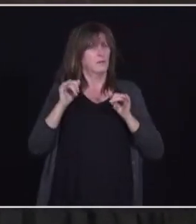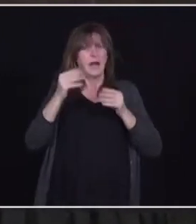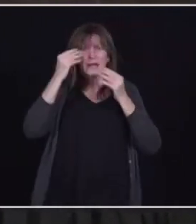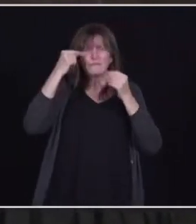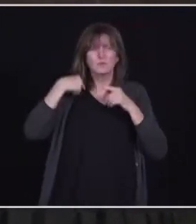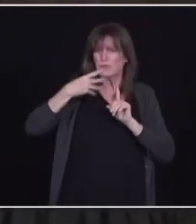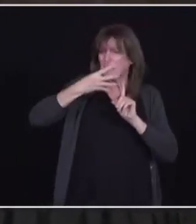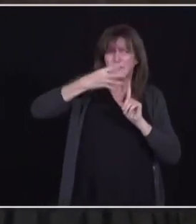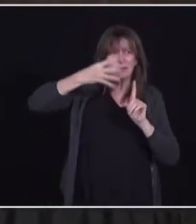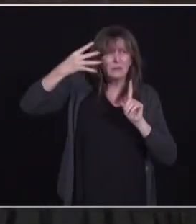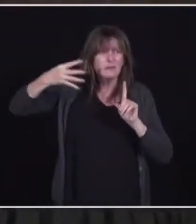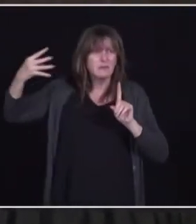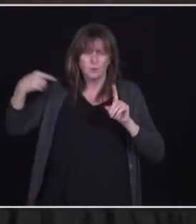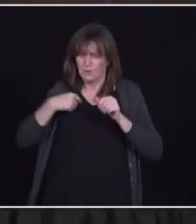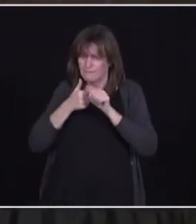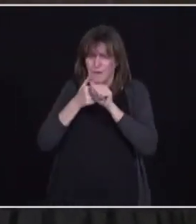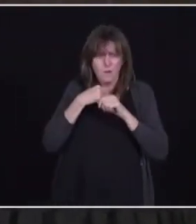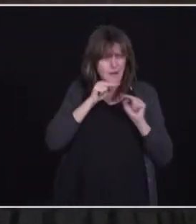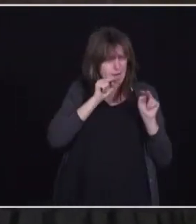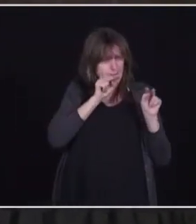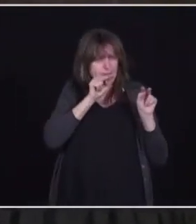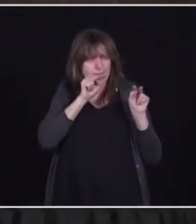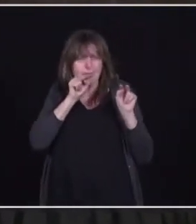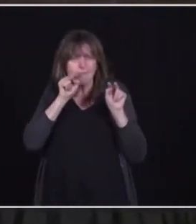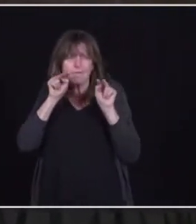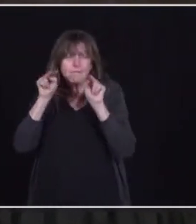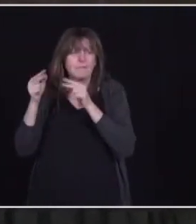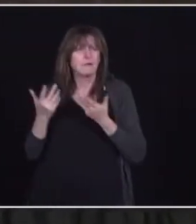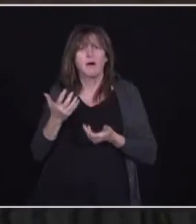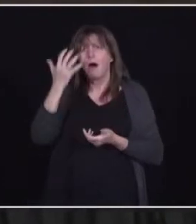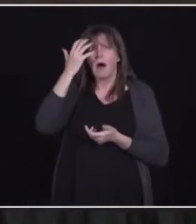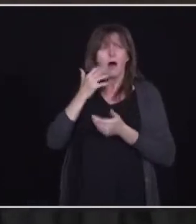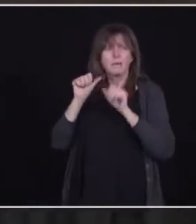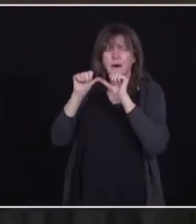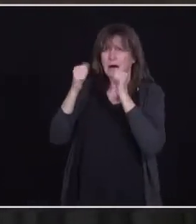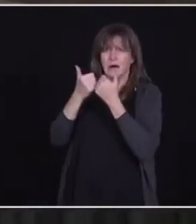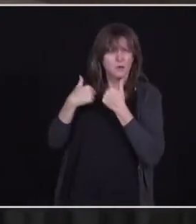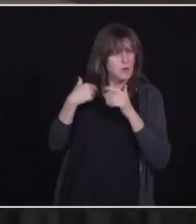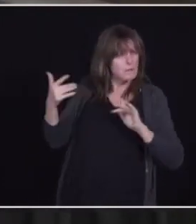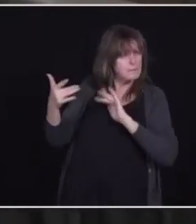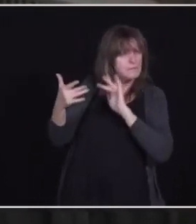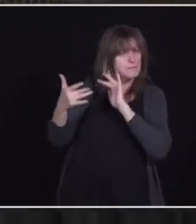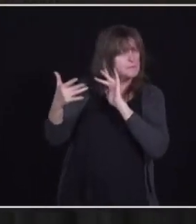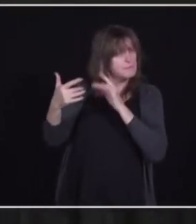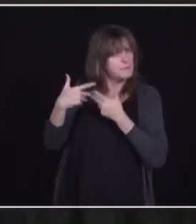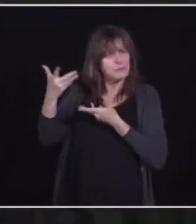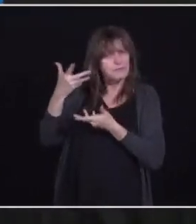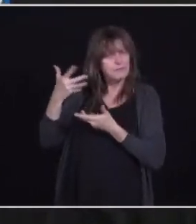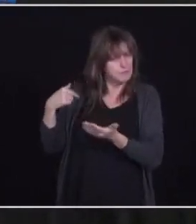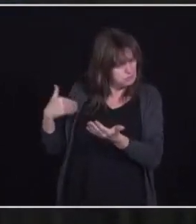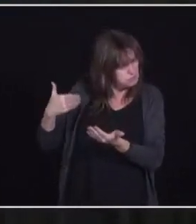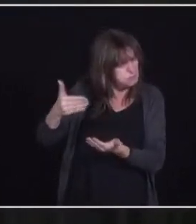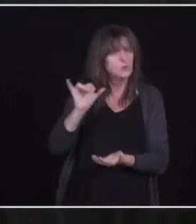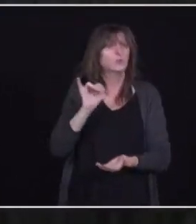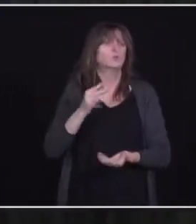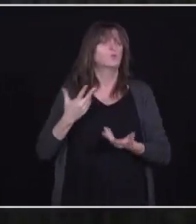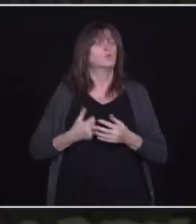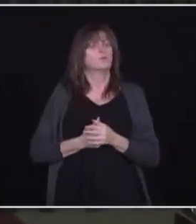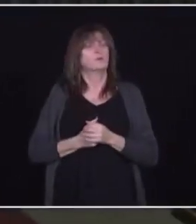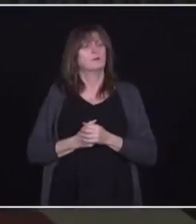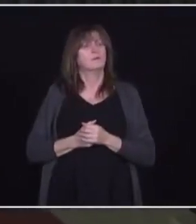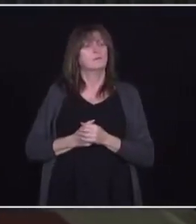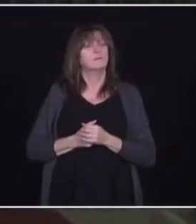contact as well with the Ontario Hospital Association as well. Next question. Your next question comes from